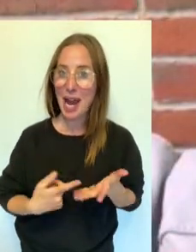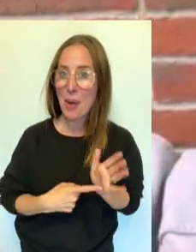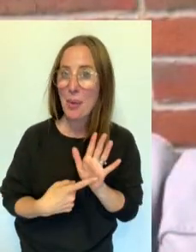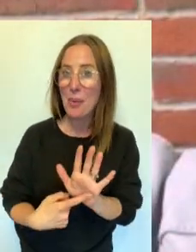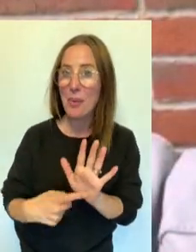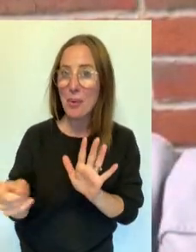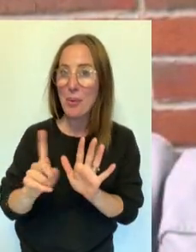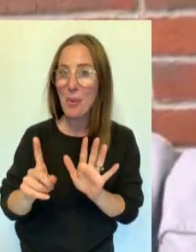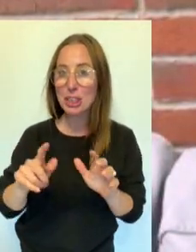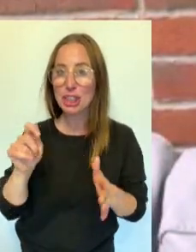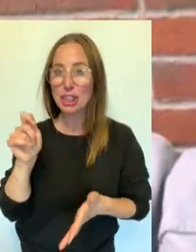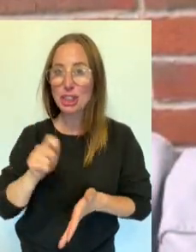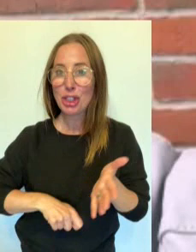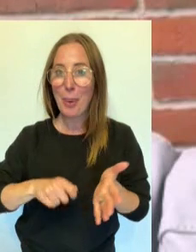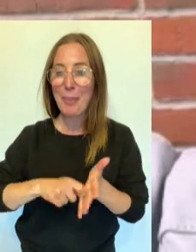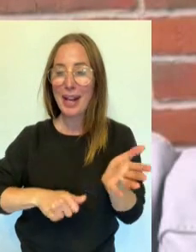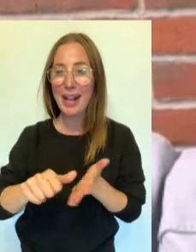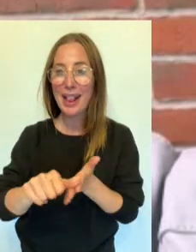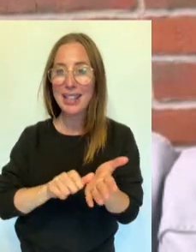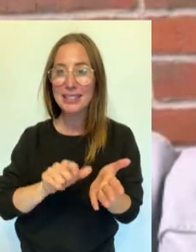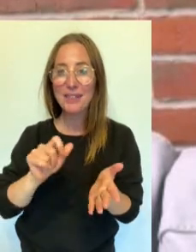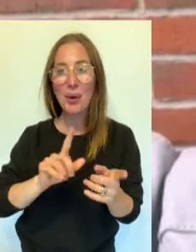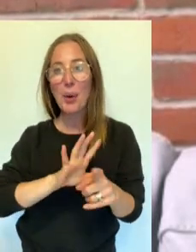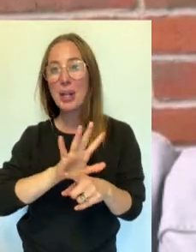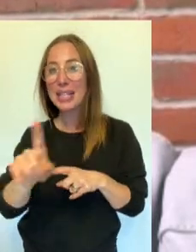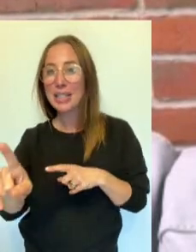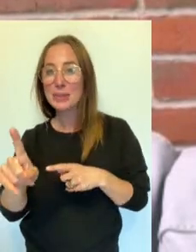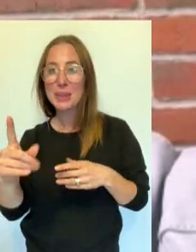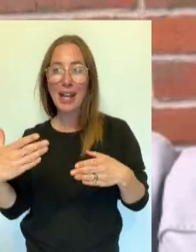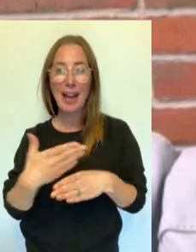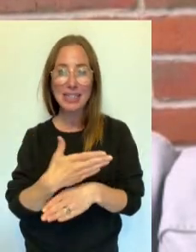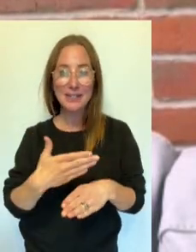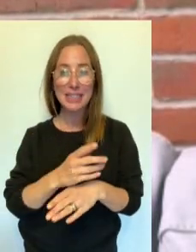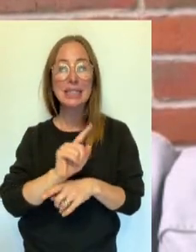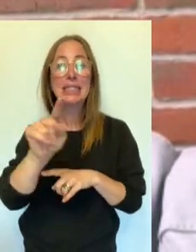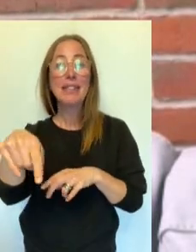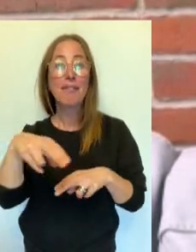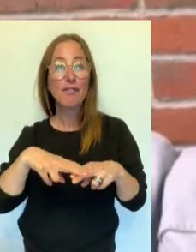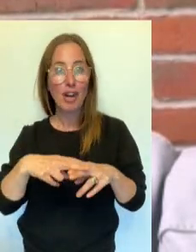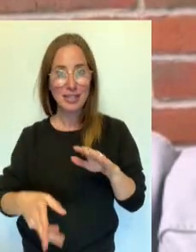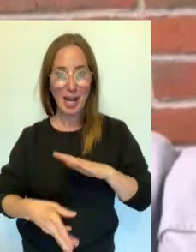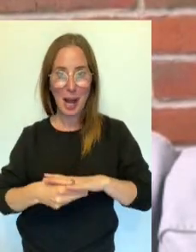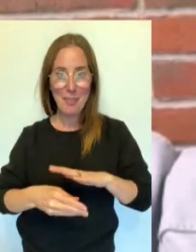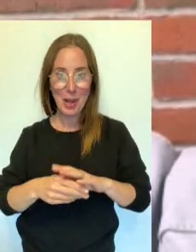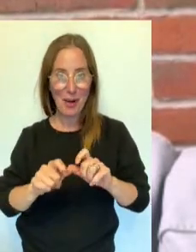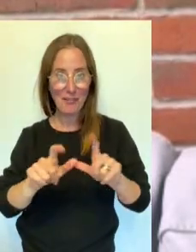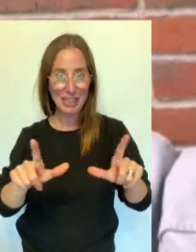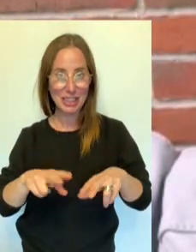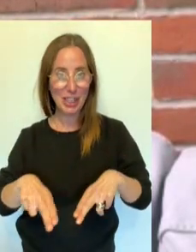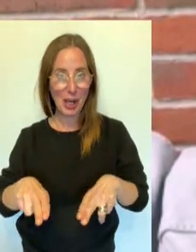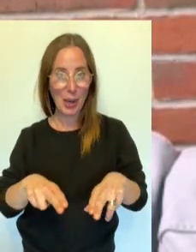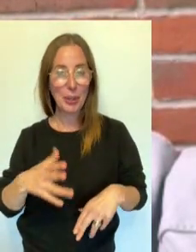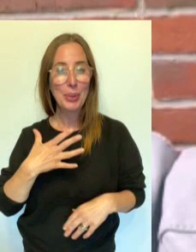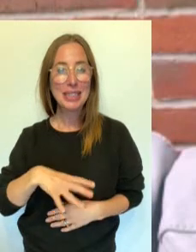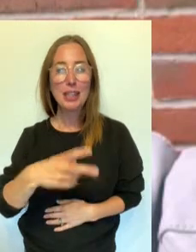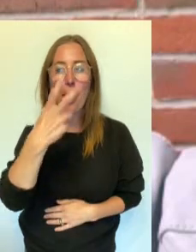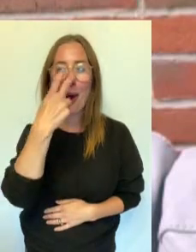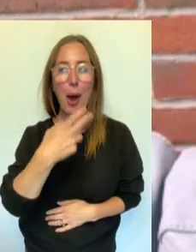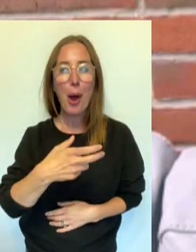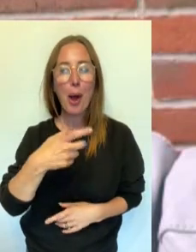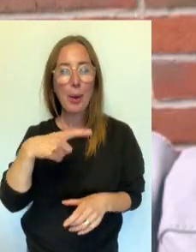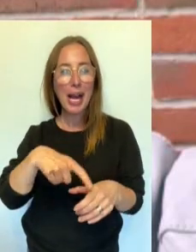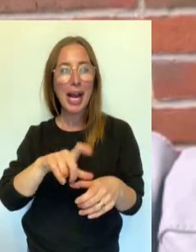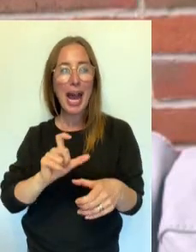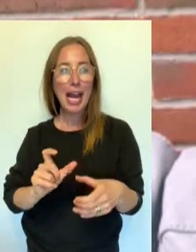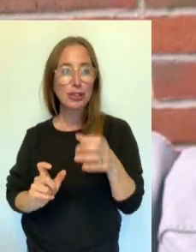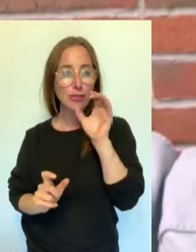so you might want to grab a pen and paper. What you'll need for next Friday is some old drinks cans.